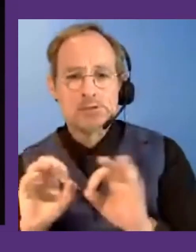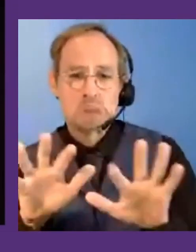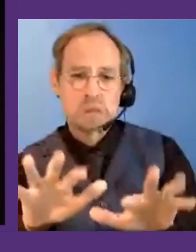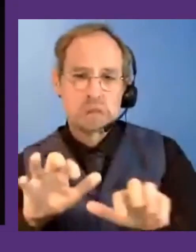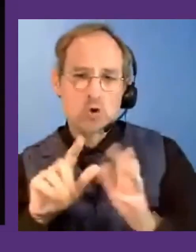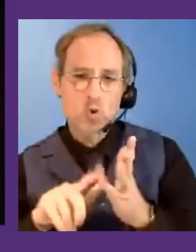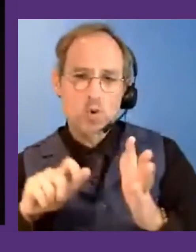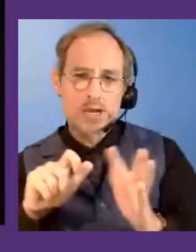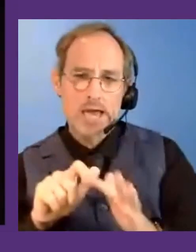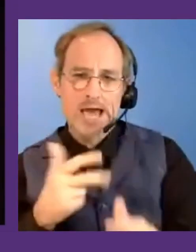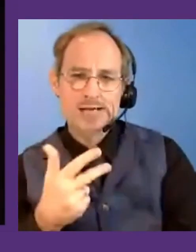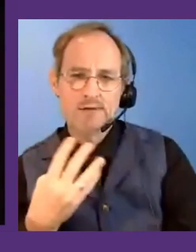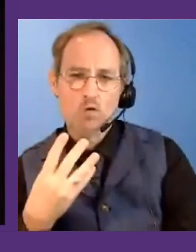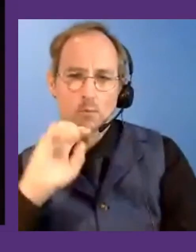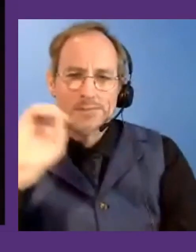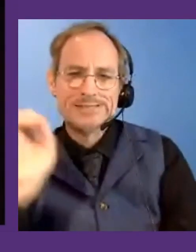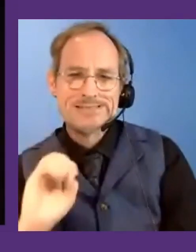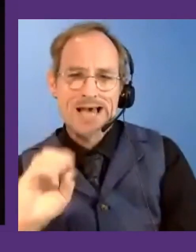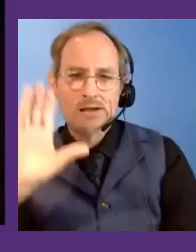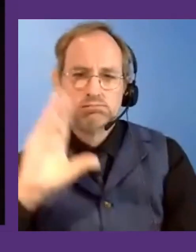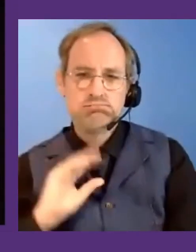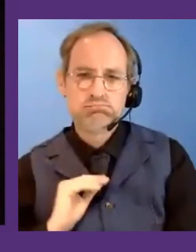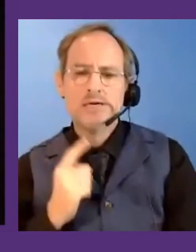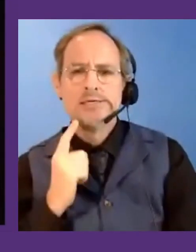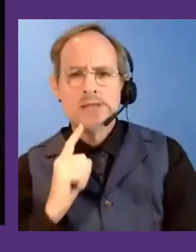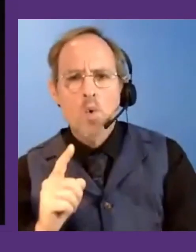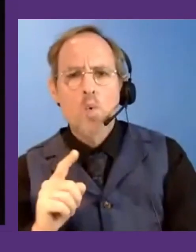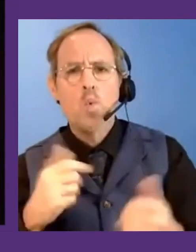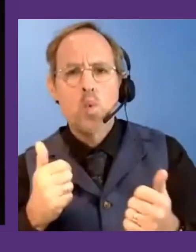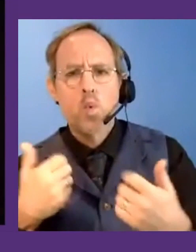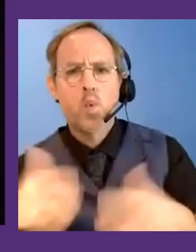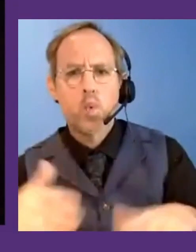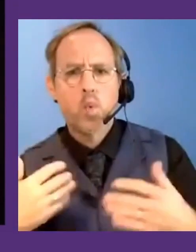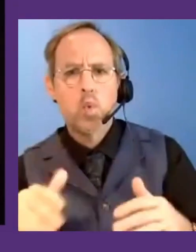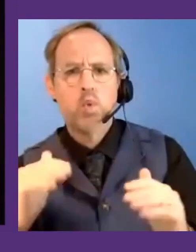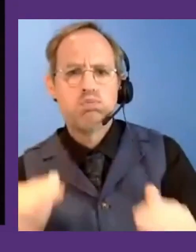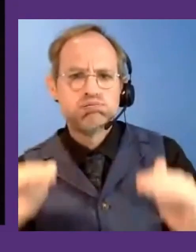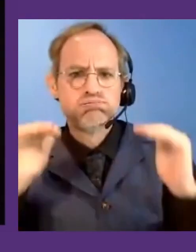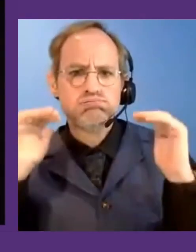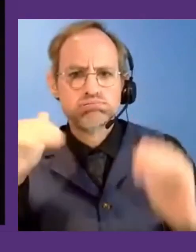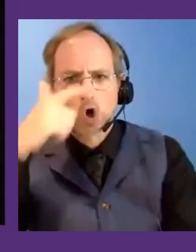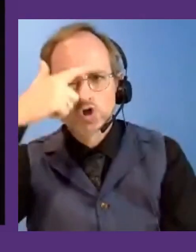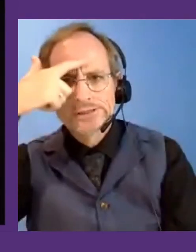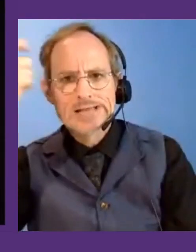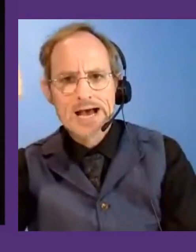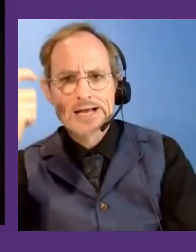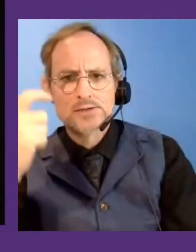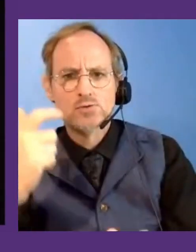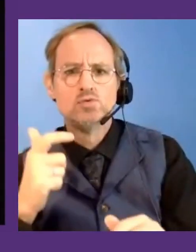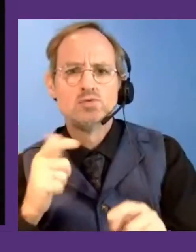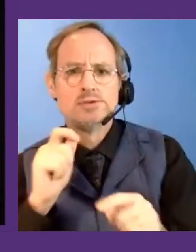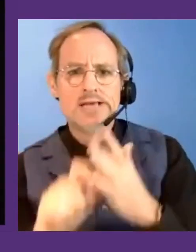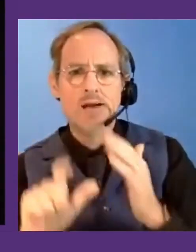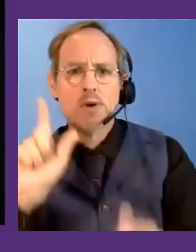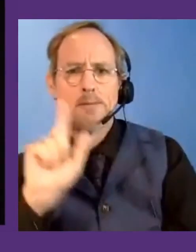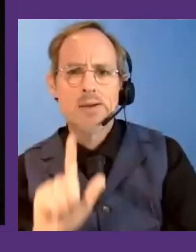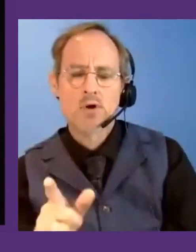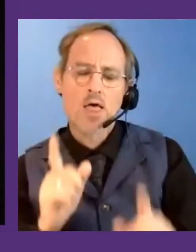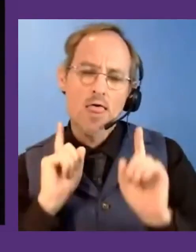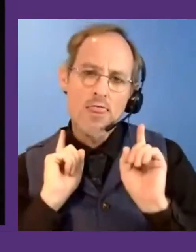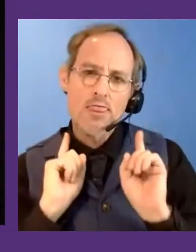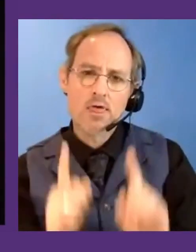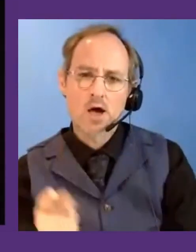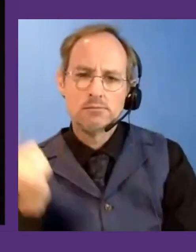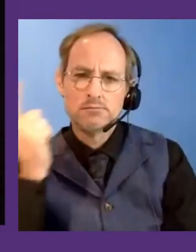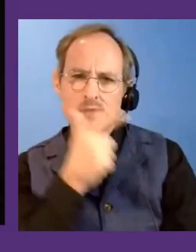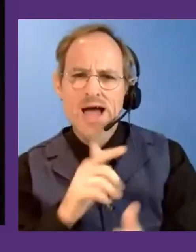that the coverage has helped improve their understanding of disabled people. So that's immense. We have a massive privilege, and I know HSBC do too when